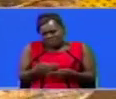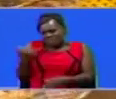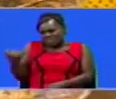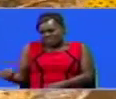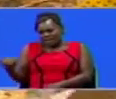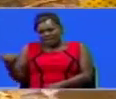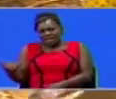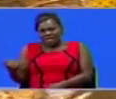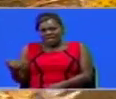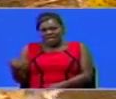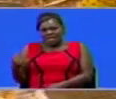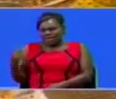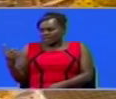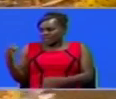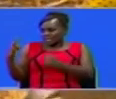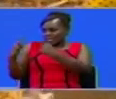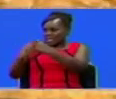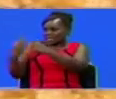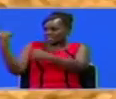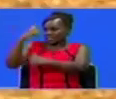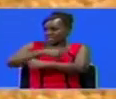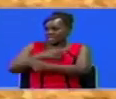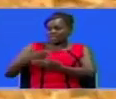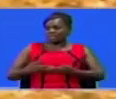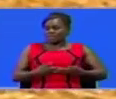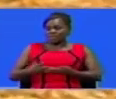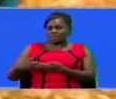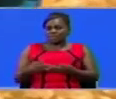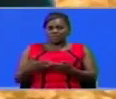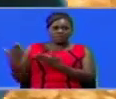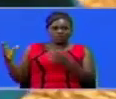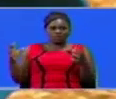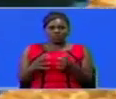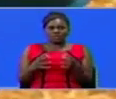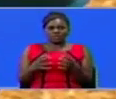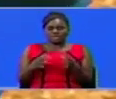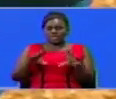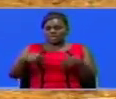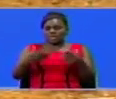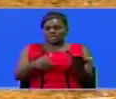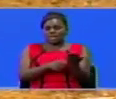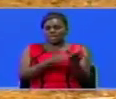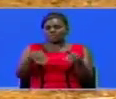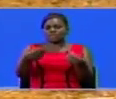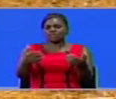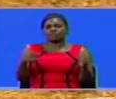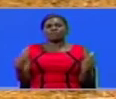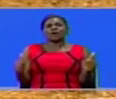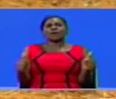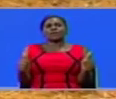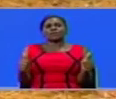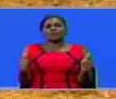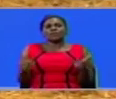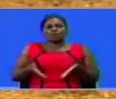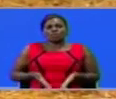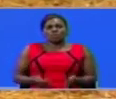Mary is rocking her eight-day-old baby. The baby, the community says, is yet to be given a name, was born inside the space